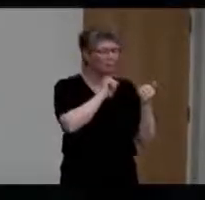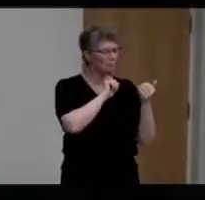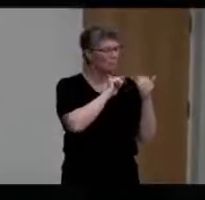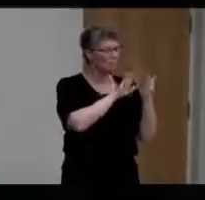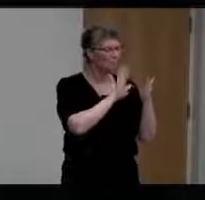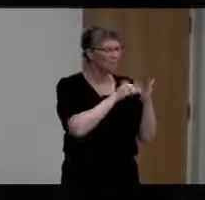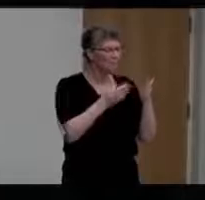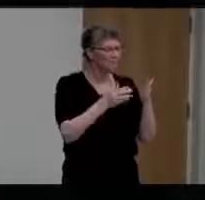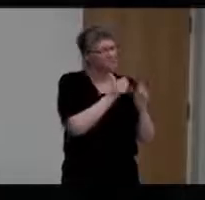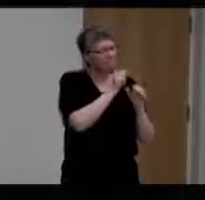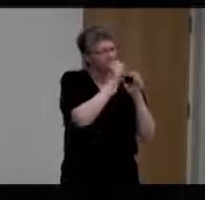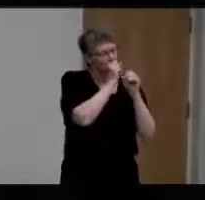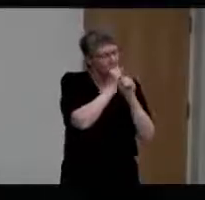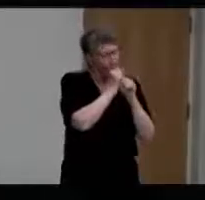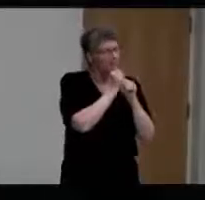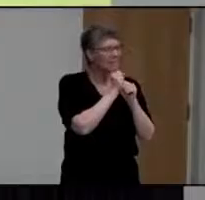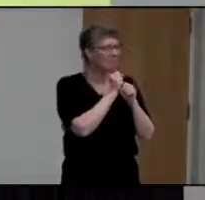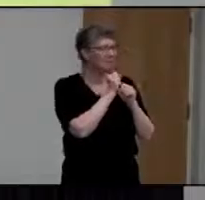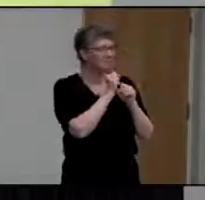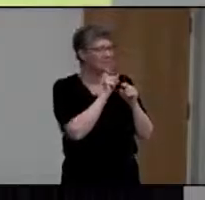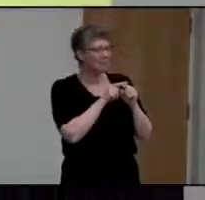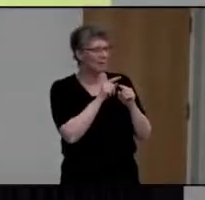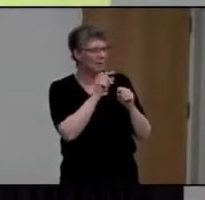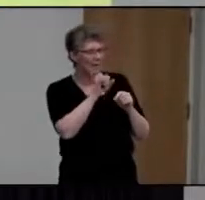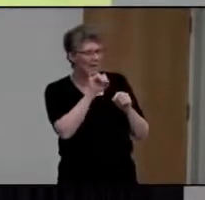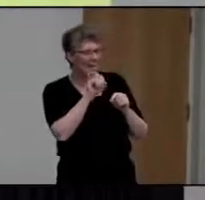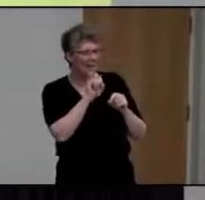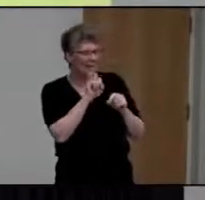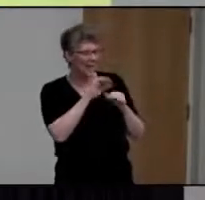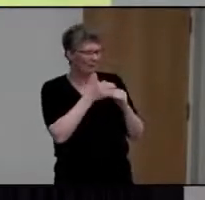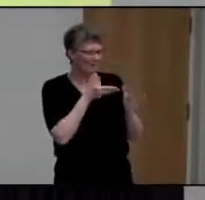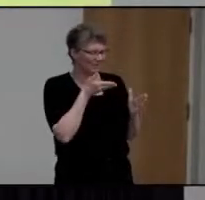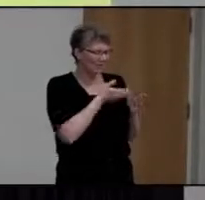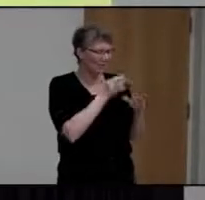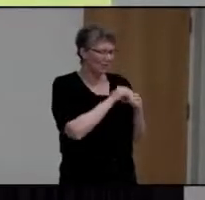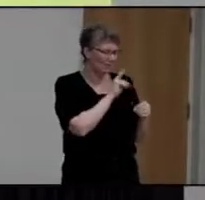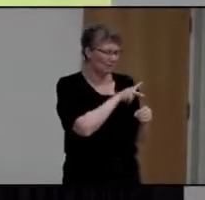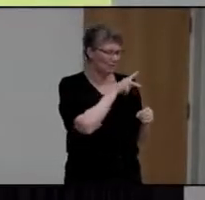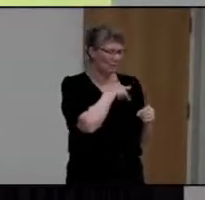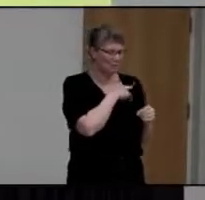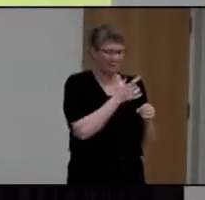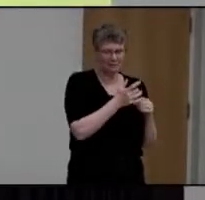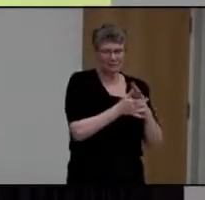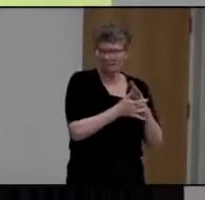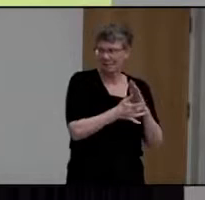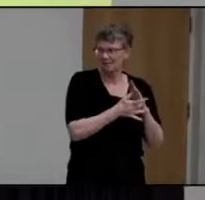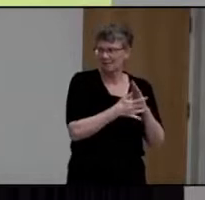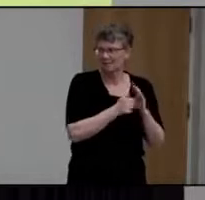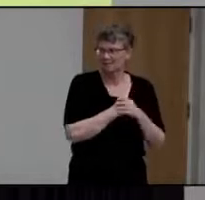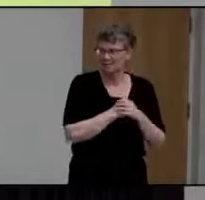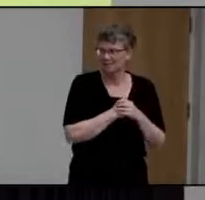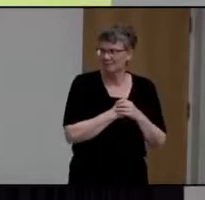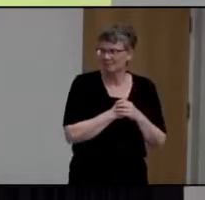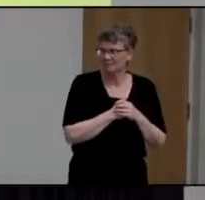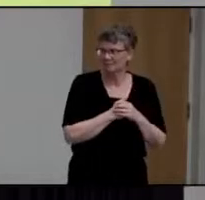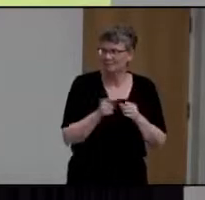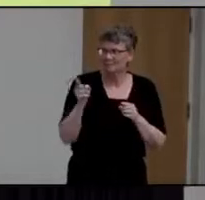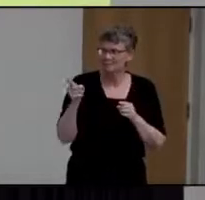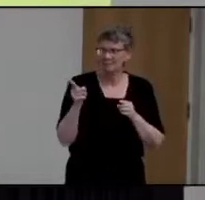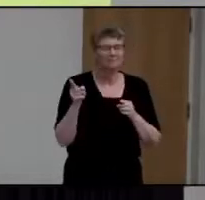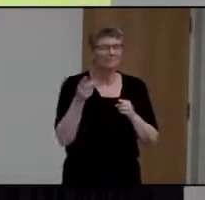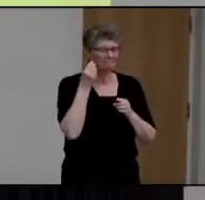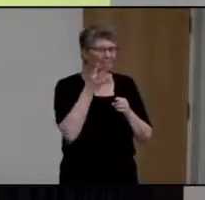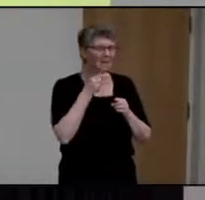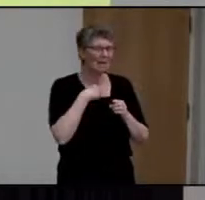your personal technology? I do not know how I feel about saying that I loved Facebook. I stayed in touch with